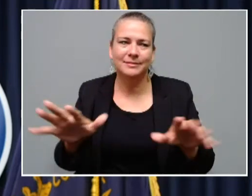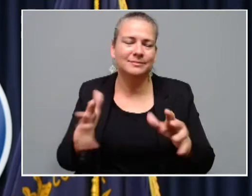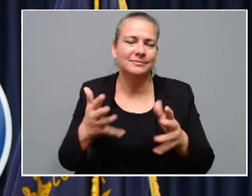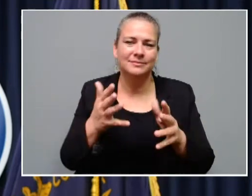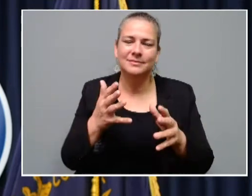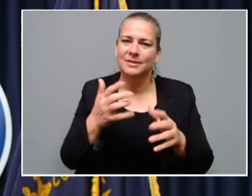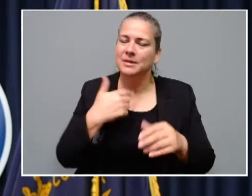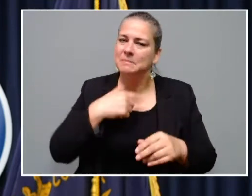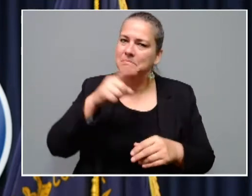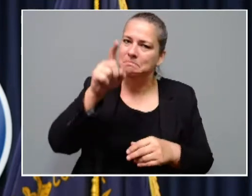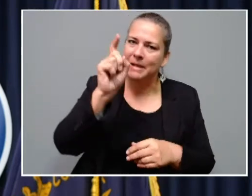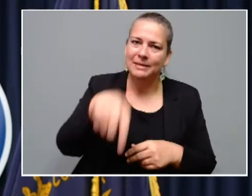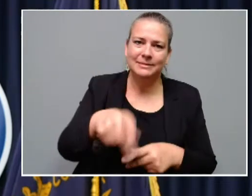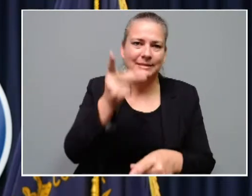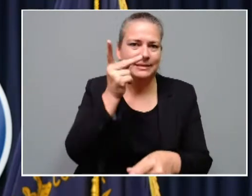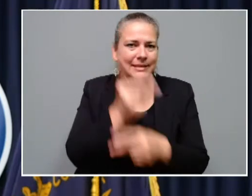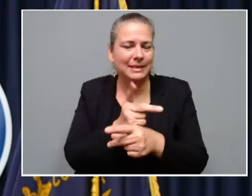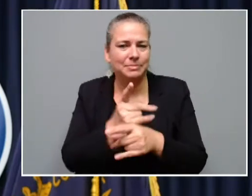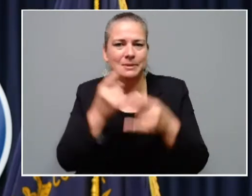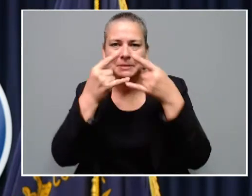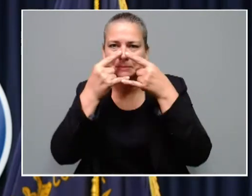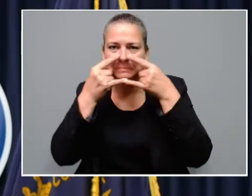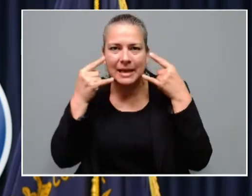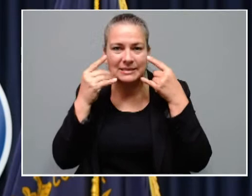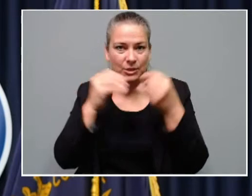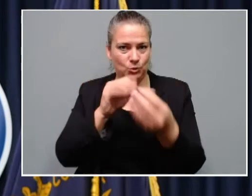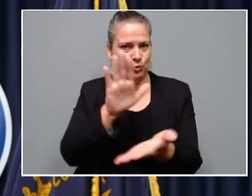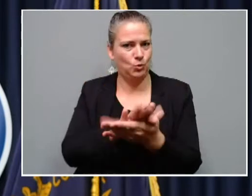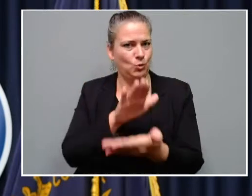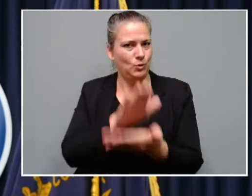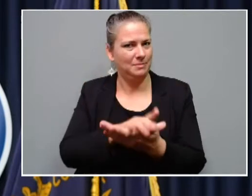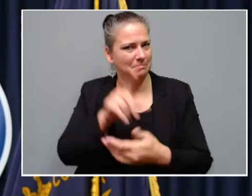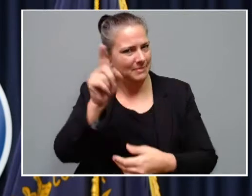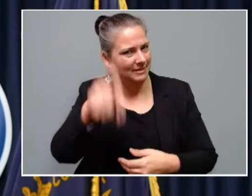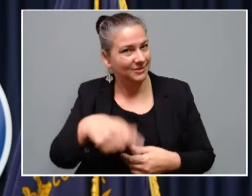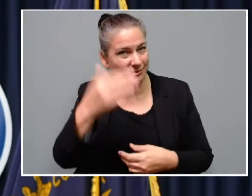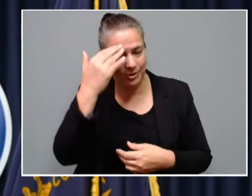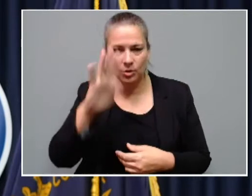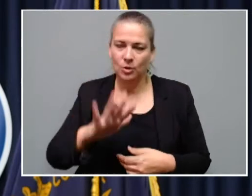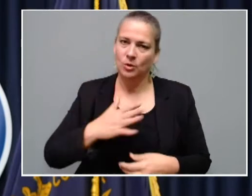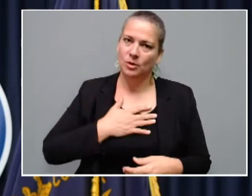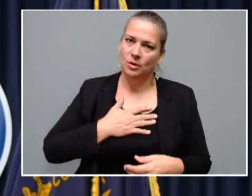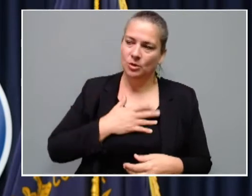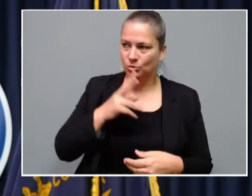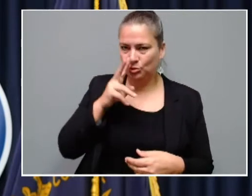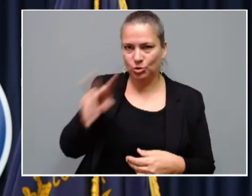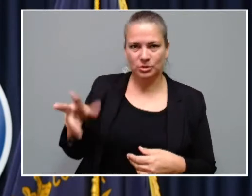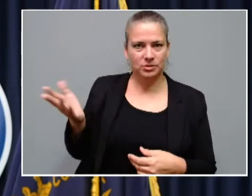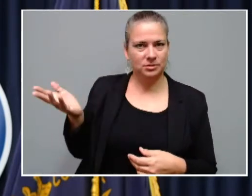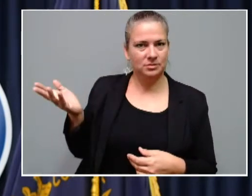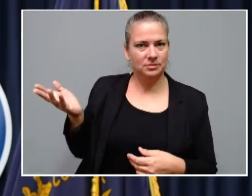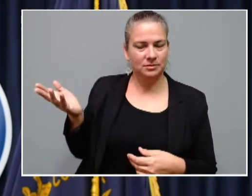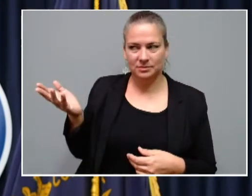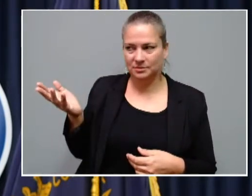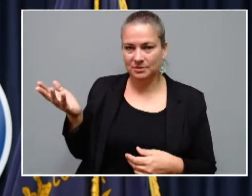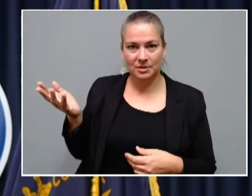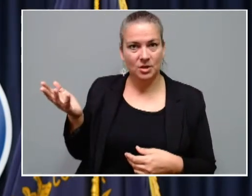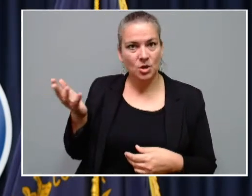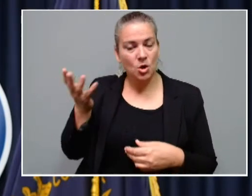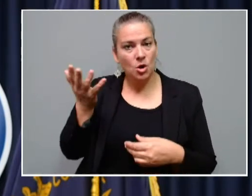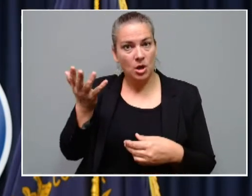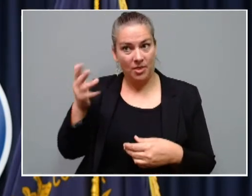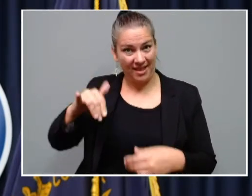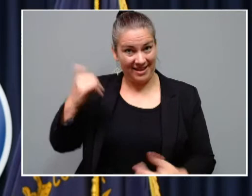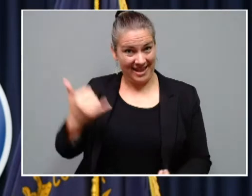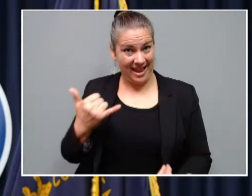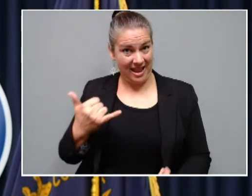got to keep universal masking in our schools. My goodness, the first thing that would pop these numbers back up